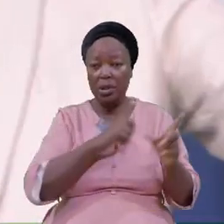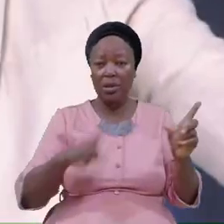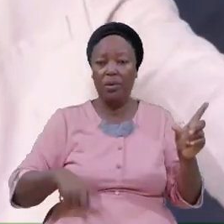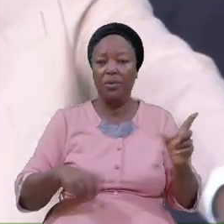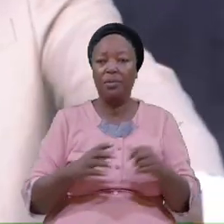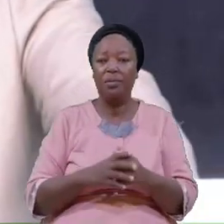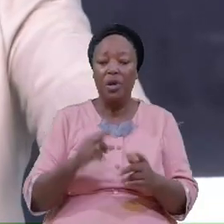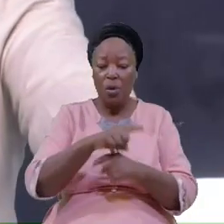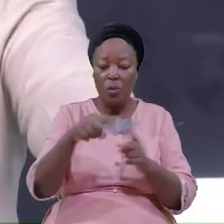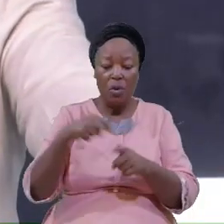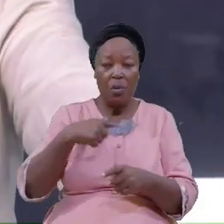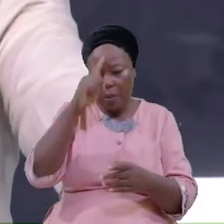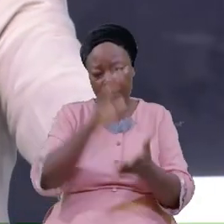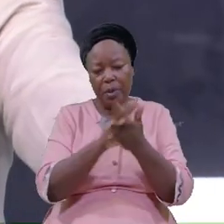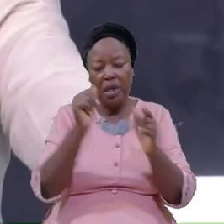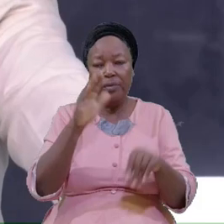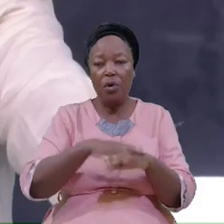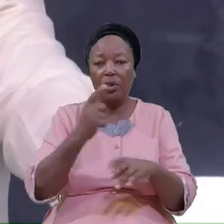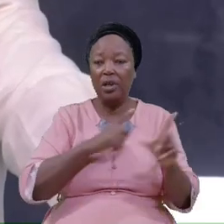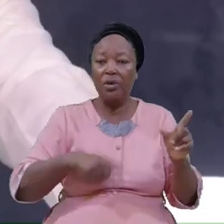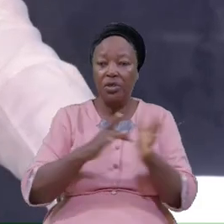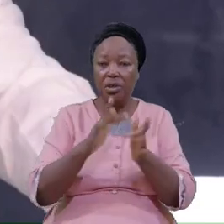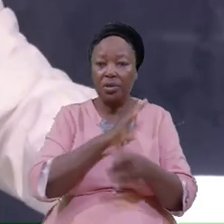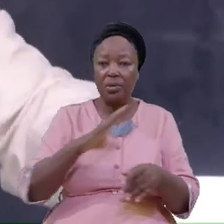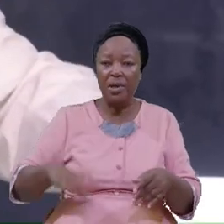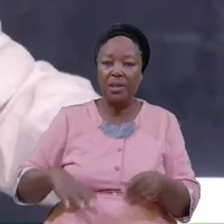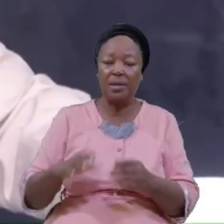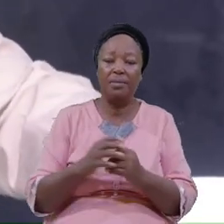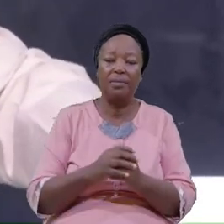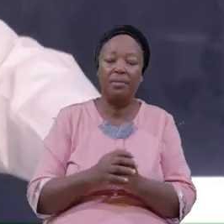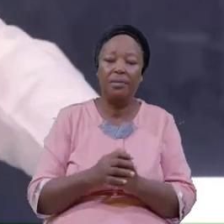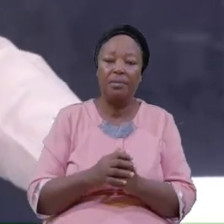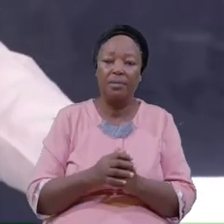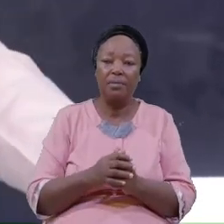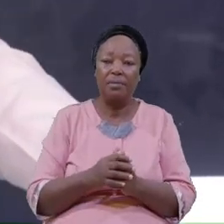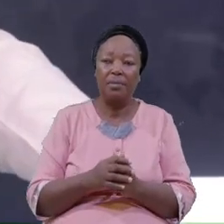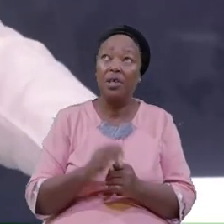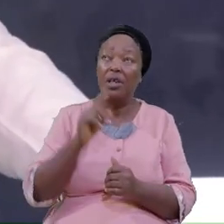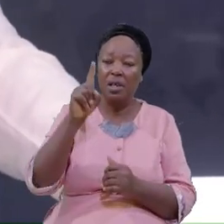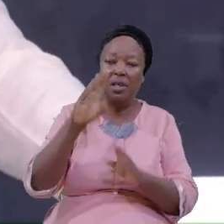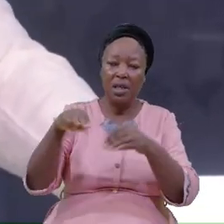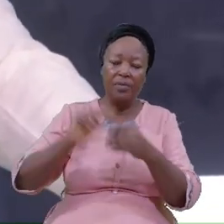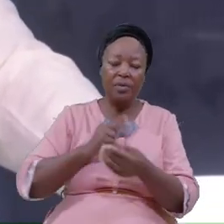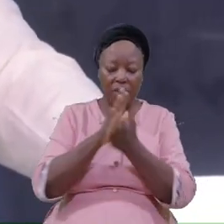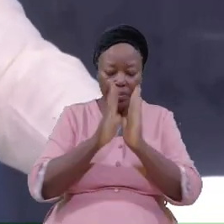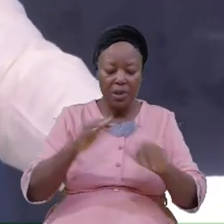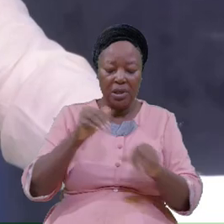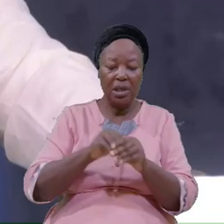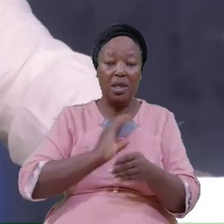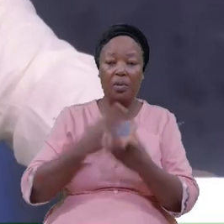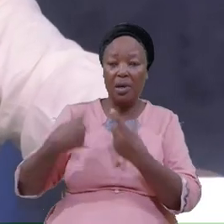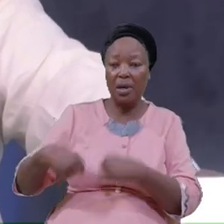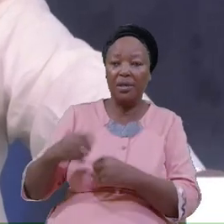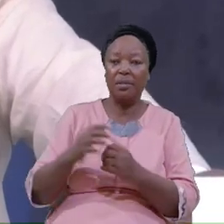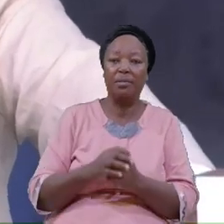we believed on the Lord Jesus et Christ, quand nous croyons au Seigneur Jésus Christ, he gave us peace in our il heart. Donne la paix dans notre cœur. He